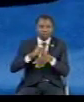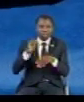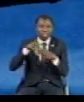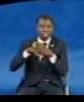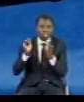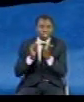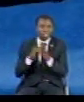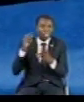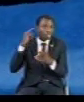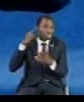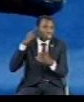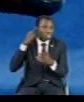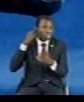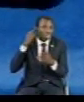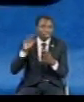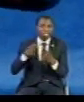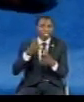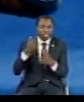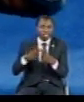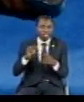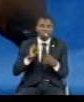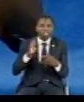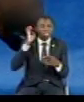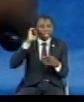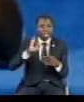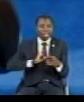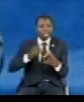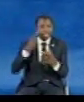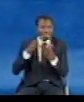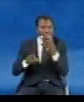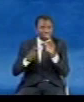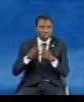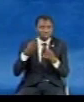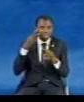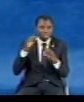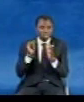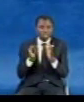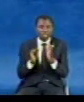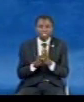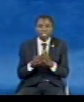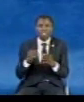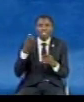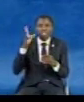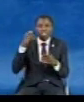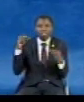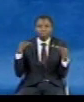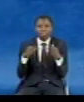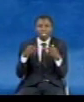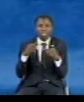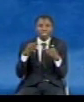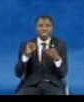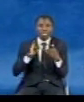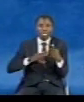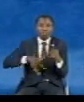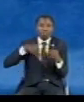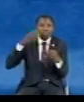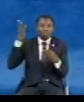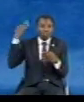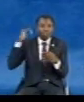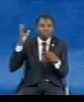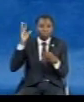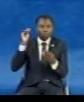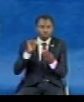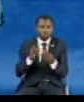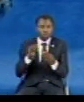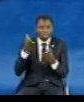to see if I could feel the pain I used to feel before. No, you can't. And the pain was no longer there, and I could not feel anything again.